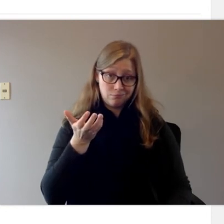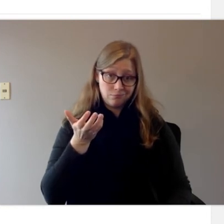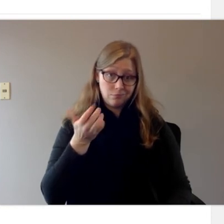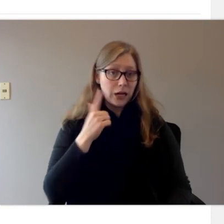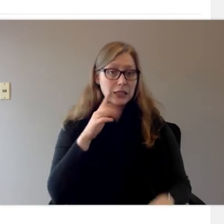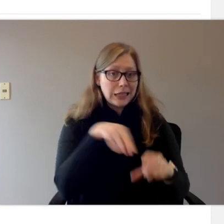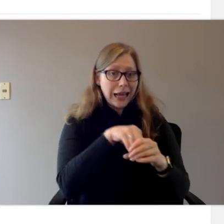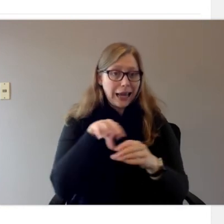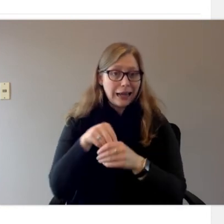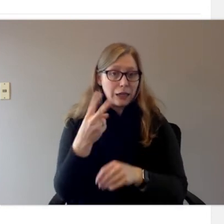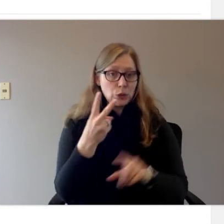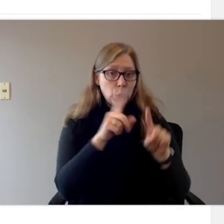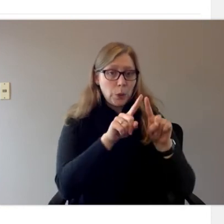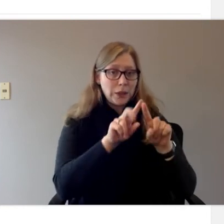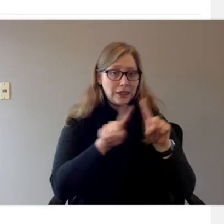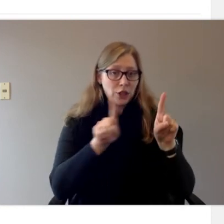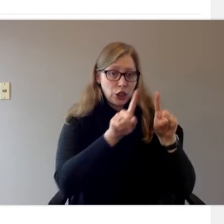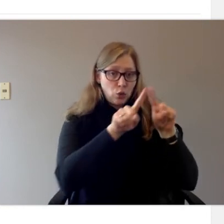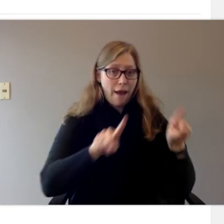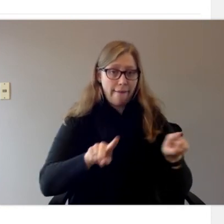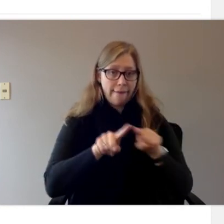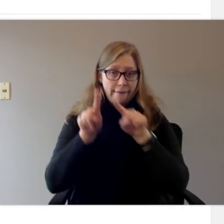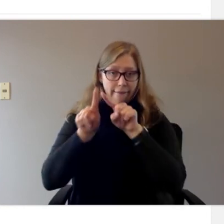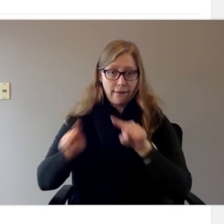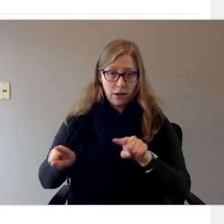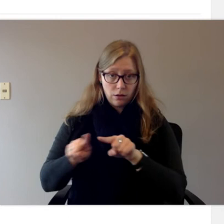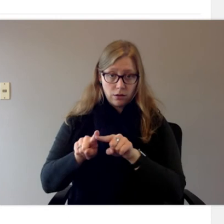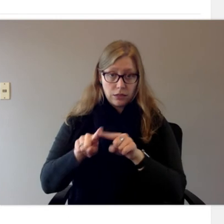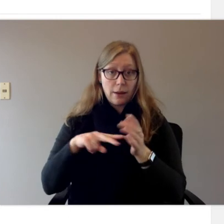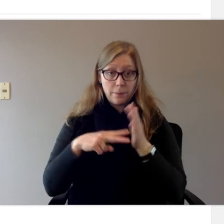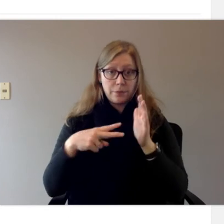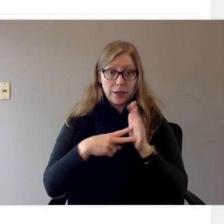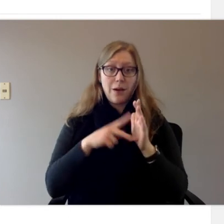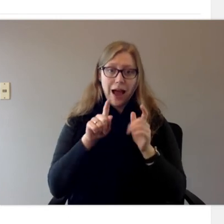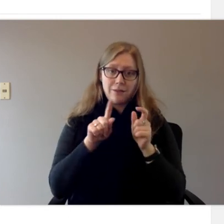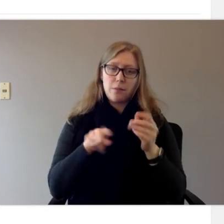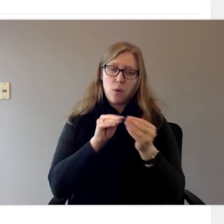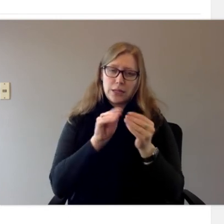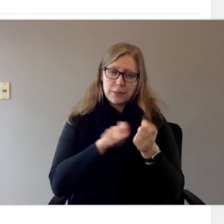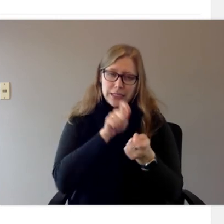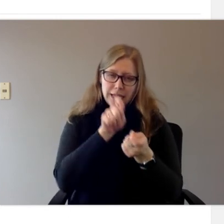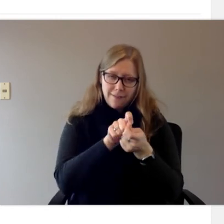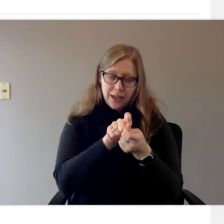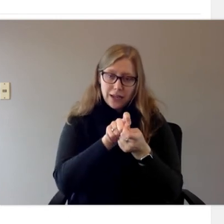triangles. So we have to specify, and I'm going to say angle